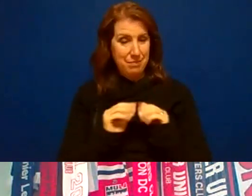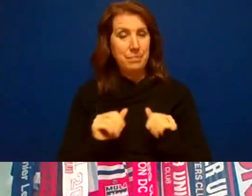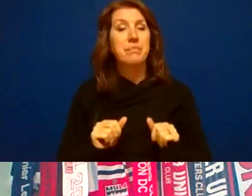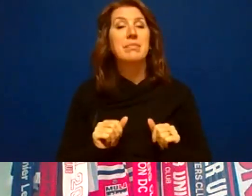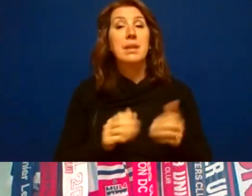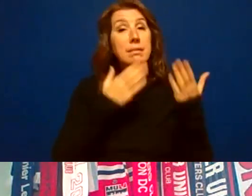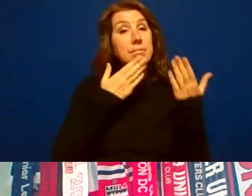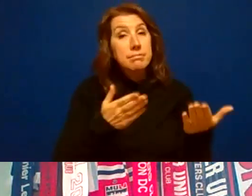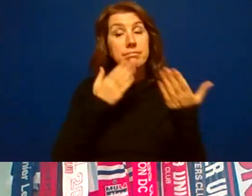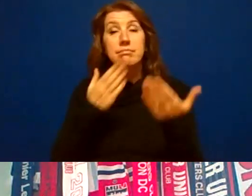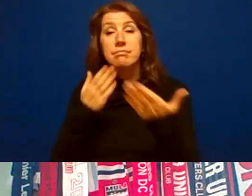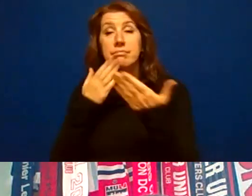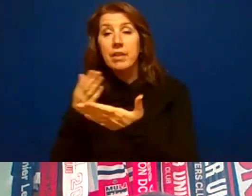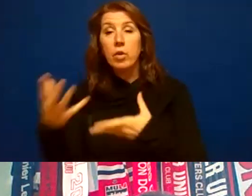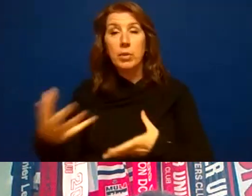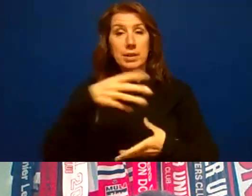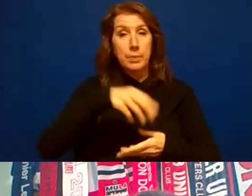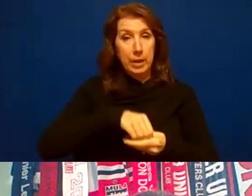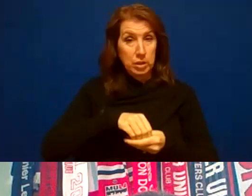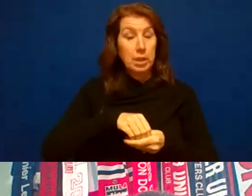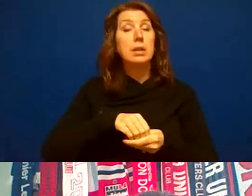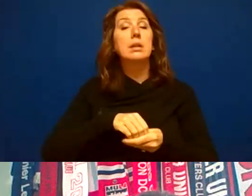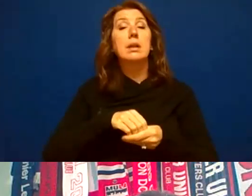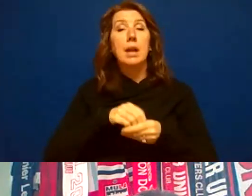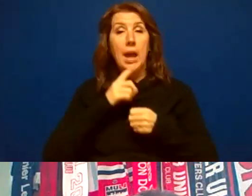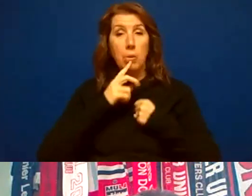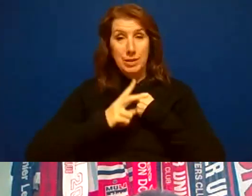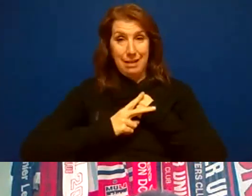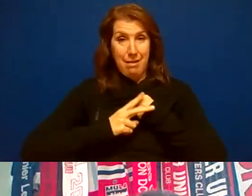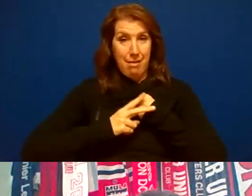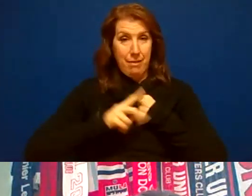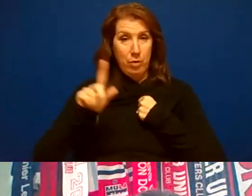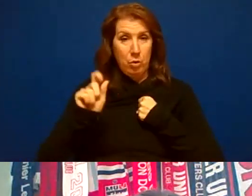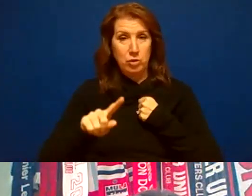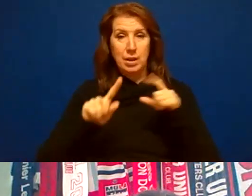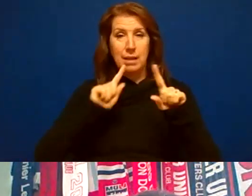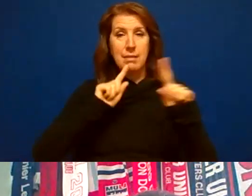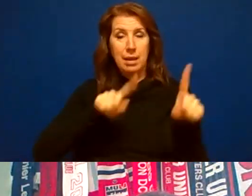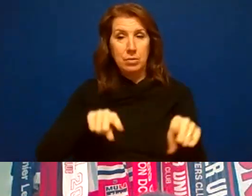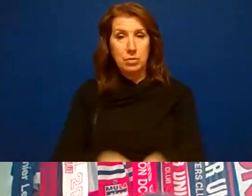Thank everybody for their participation, and we'll capture the questions and get you your answers.